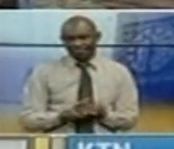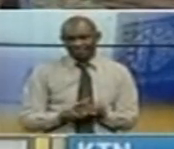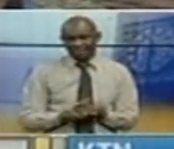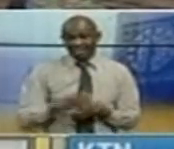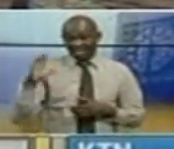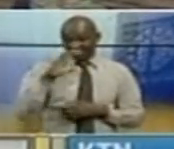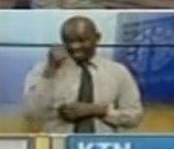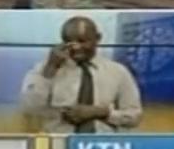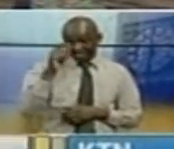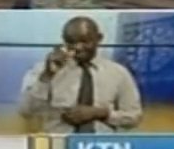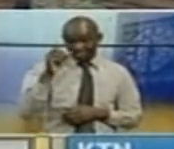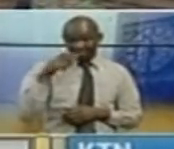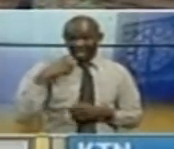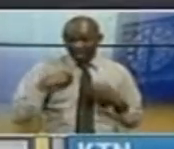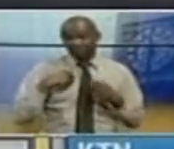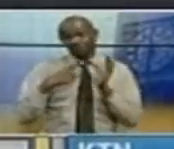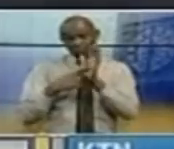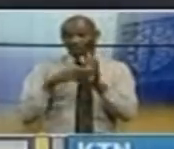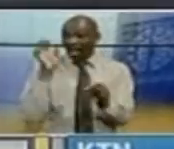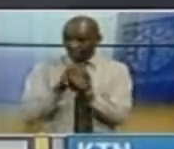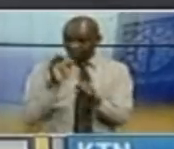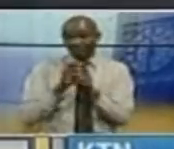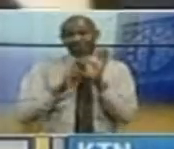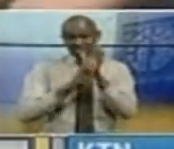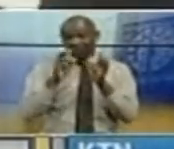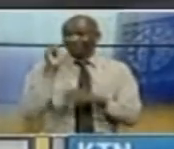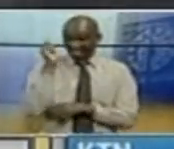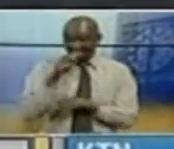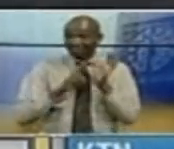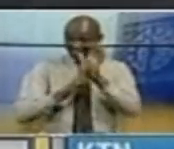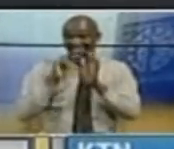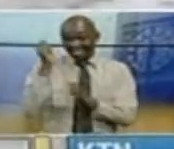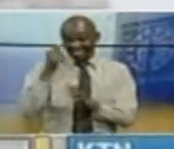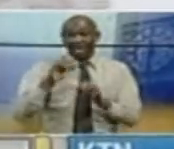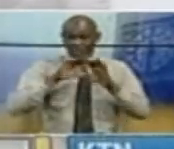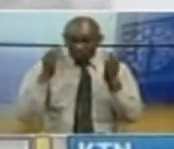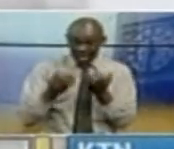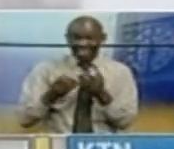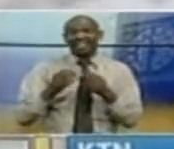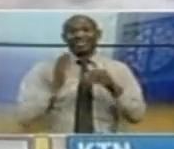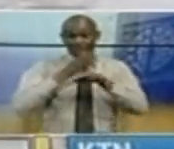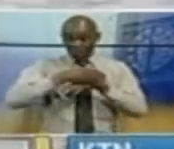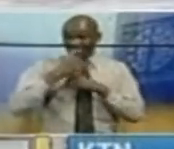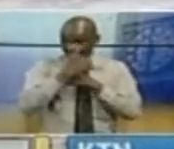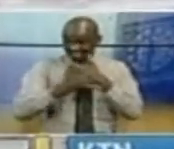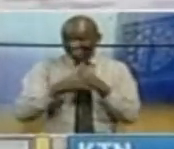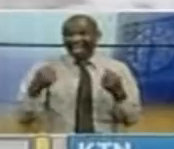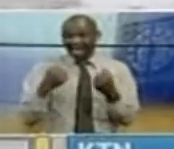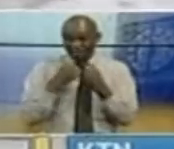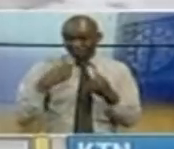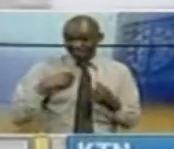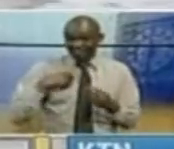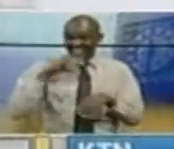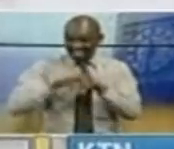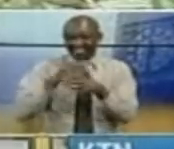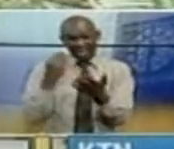Charles Kumbai has more than enough to show of his representation of Kenya at the World Cross Country Championships that won him lucrative